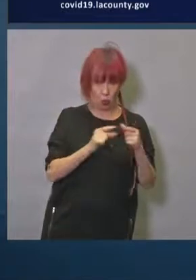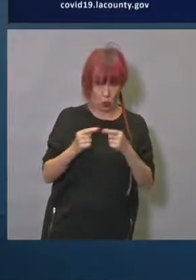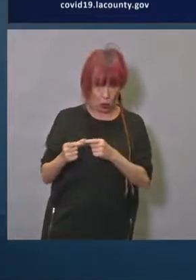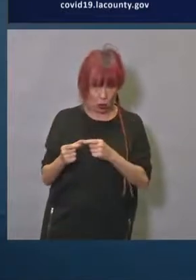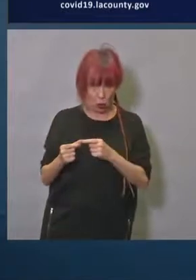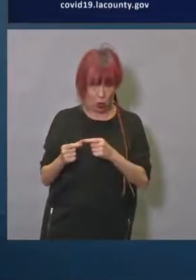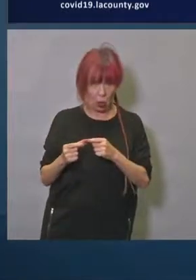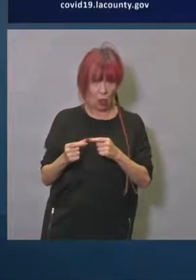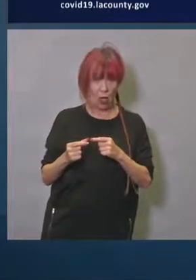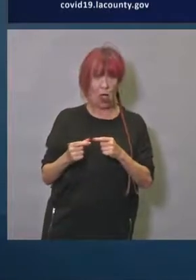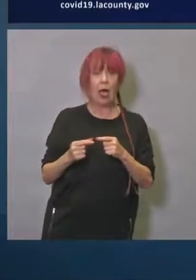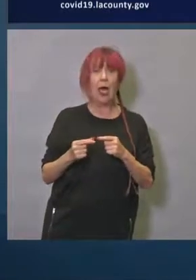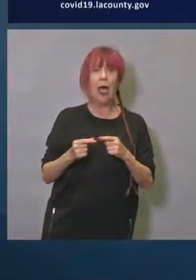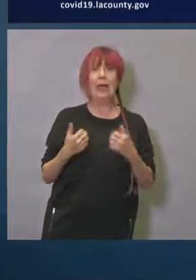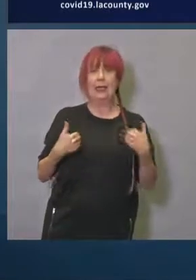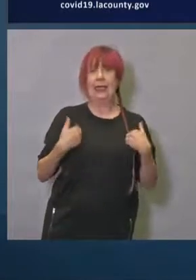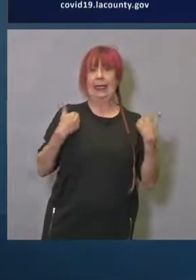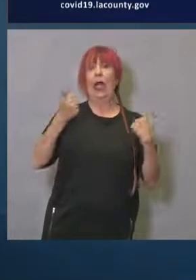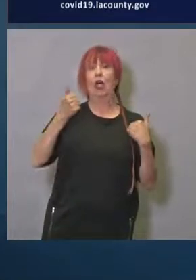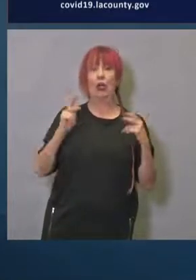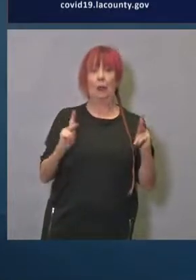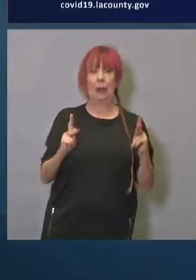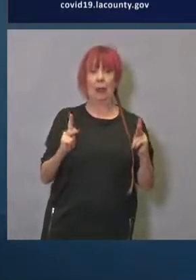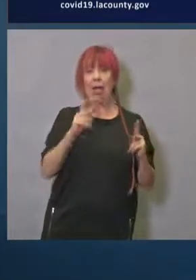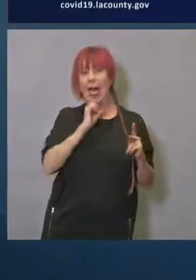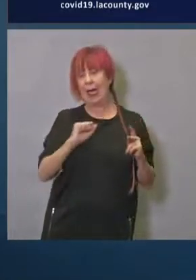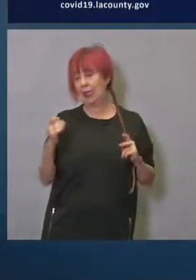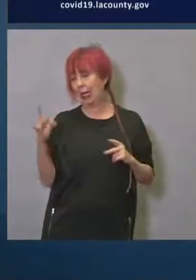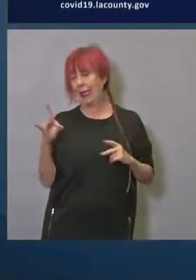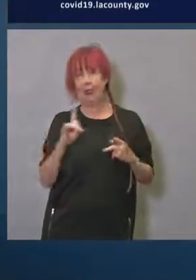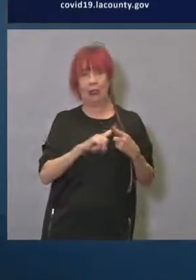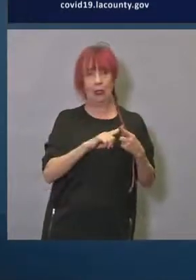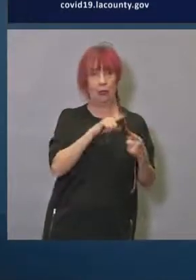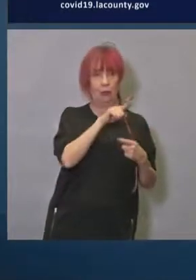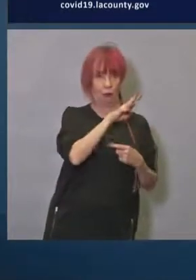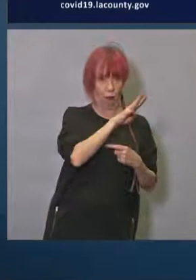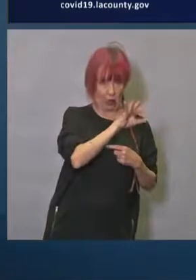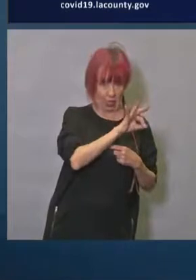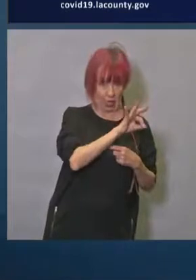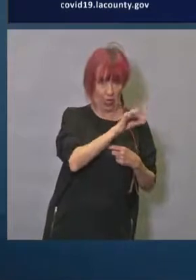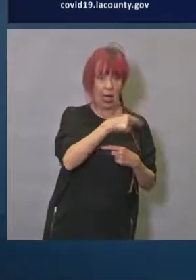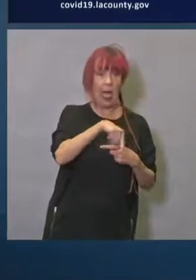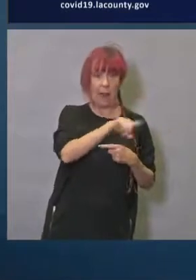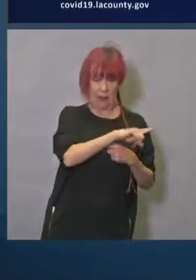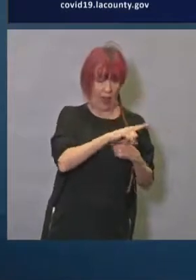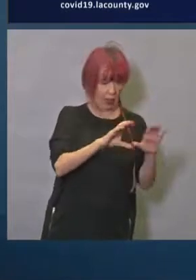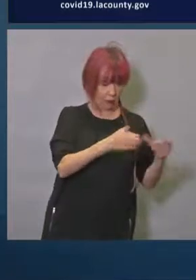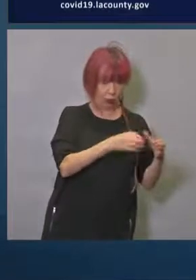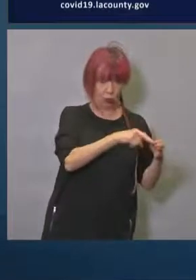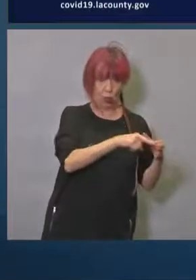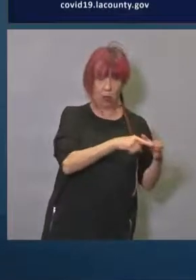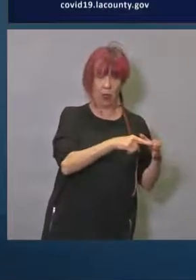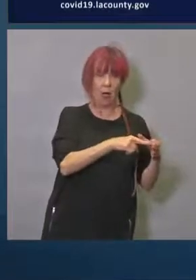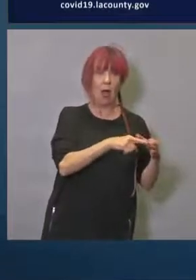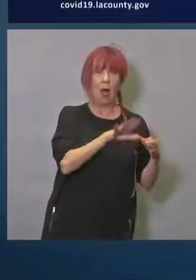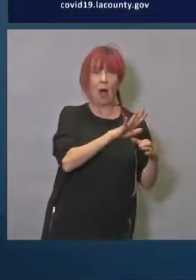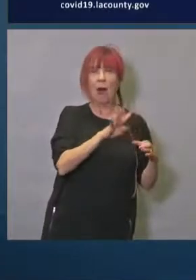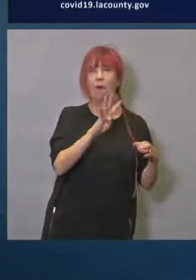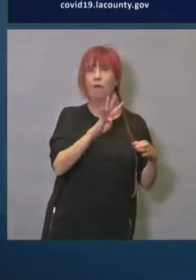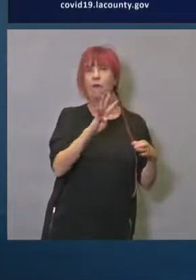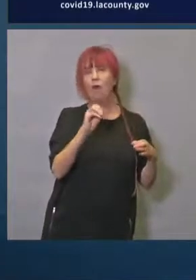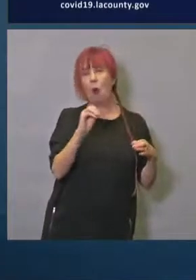number of COVID patients is the younger population, age 18 to 49. So they have consistently made up about 40